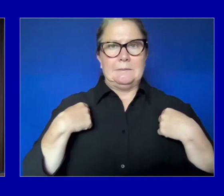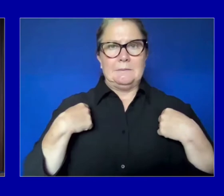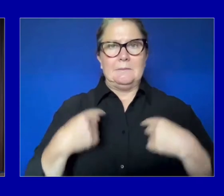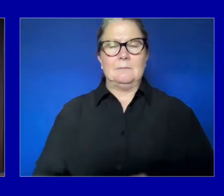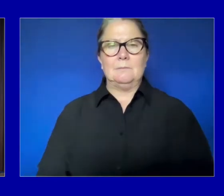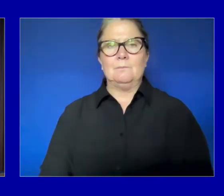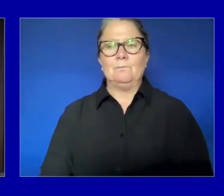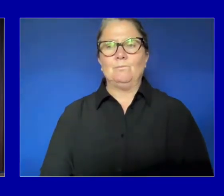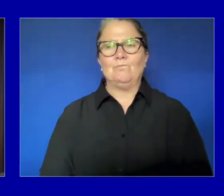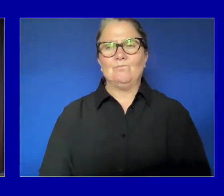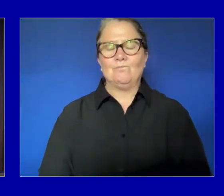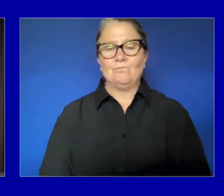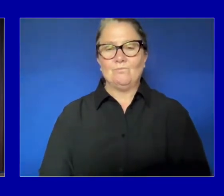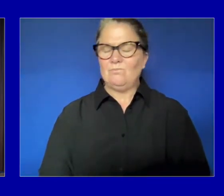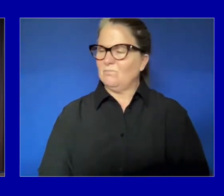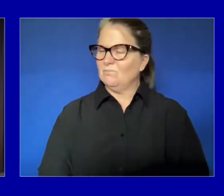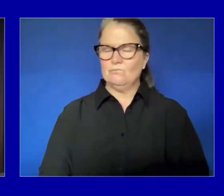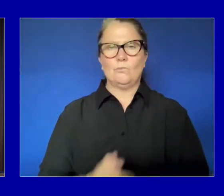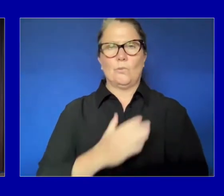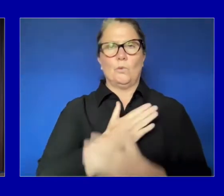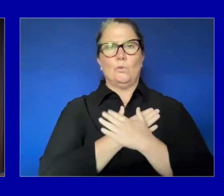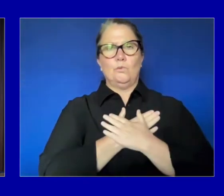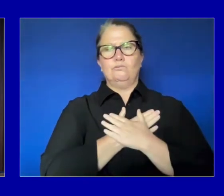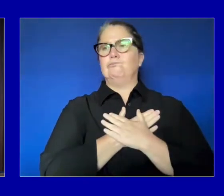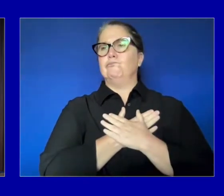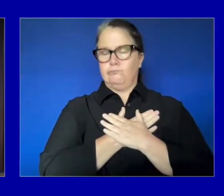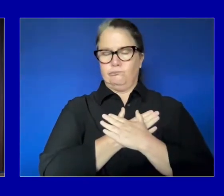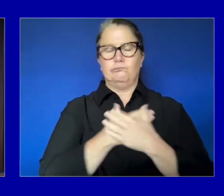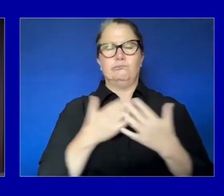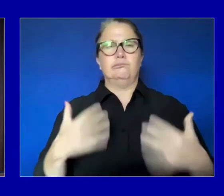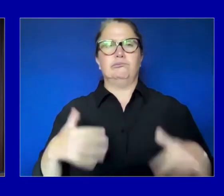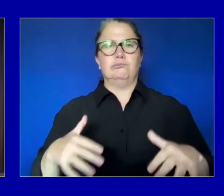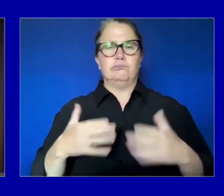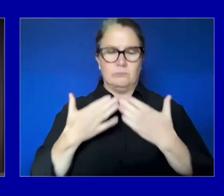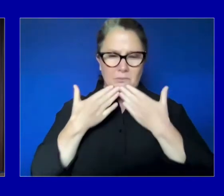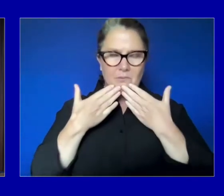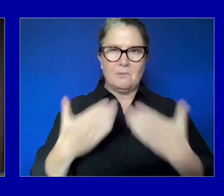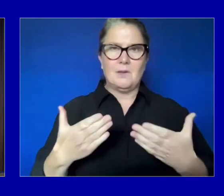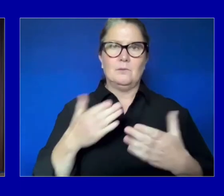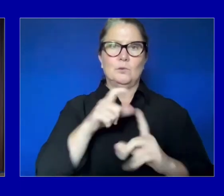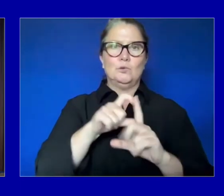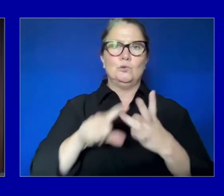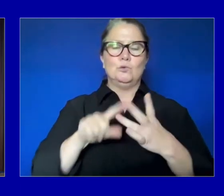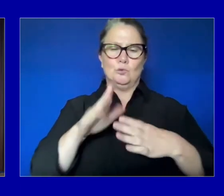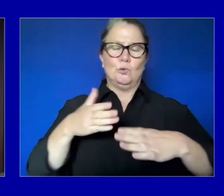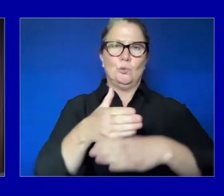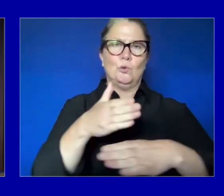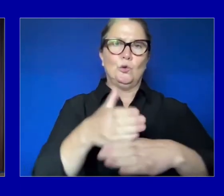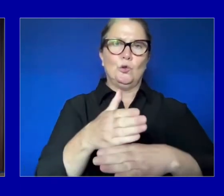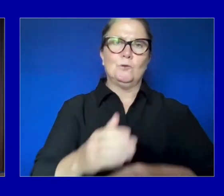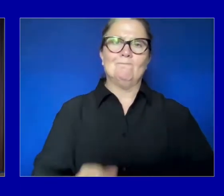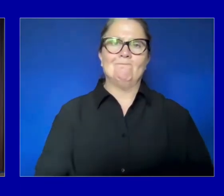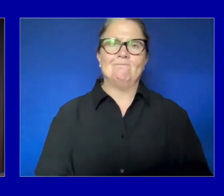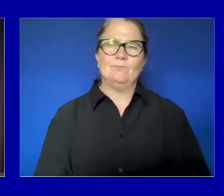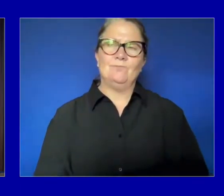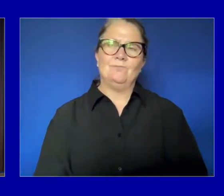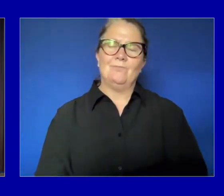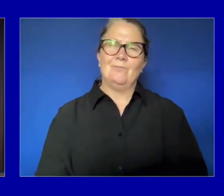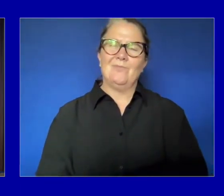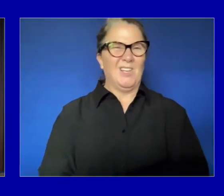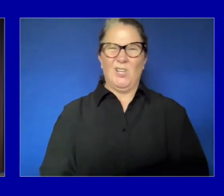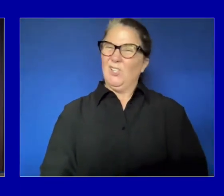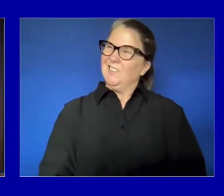that you are doing that work. Uh, Australia's got a really, um, warped